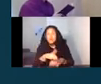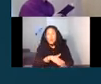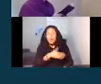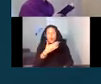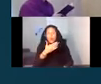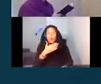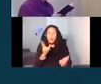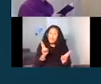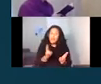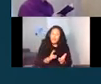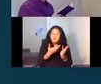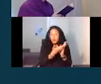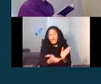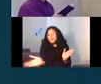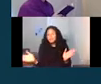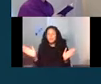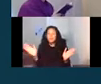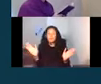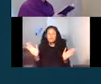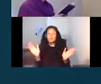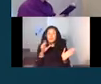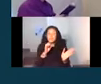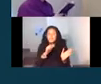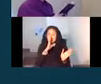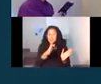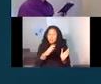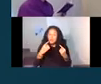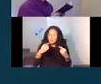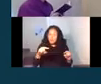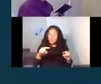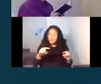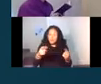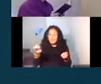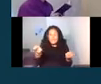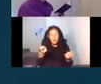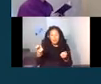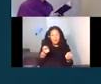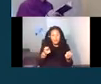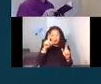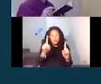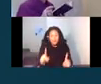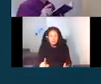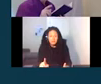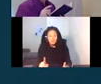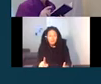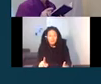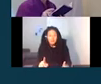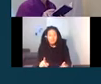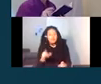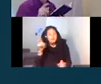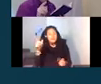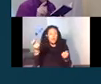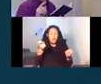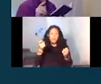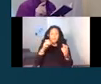in a less, or in a wider space, as his directive force directs their race. 'Tis he compels them